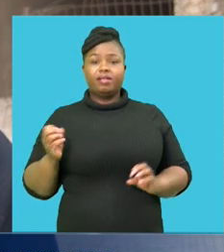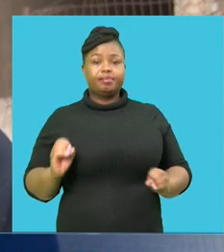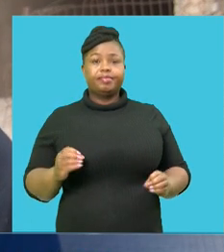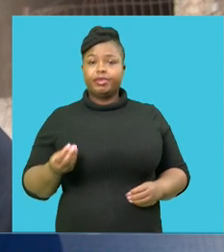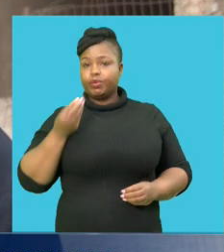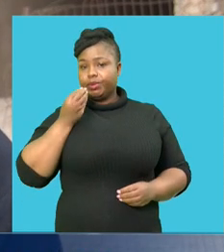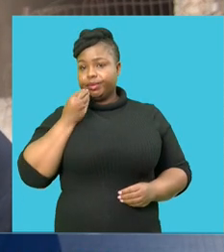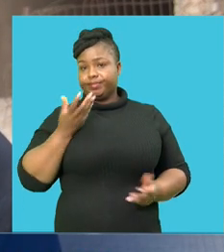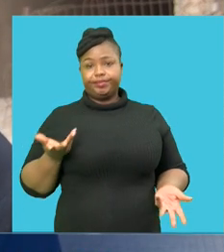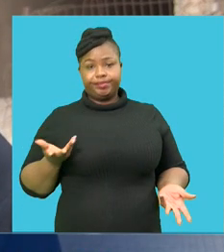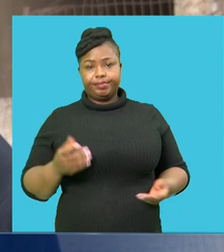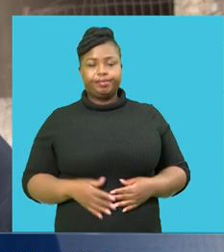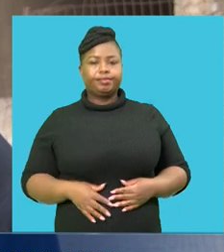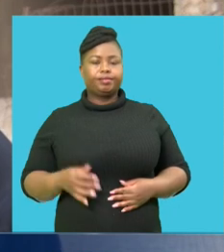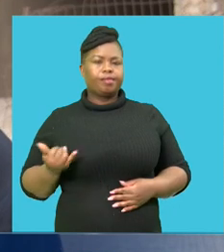eat. So